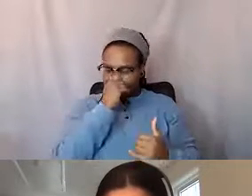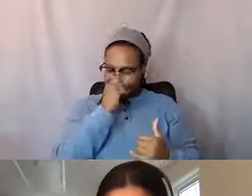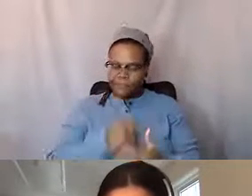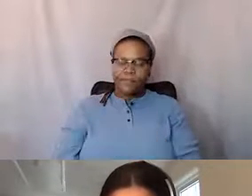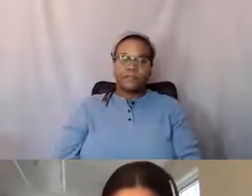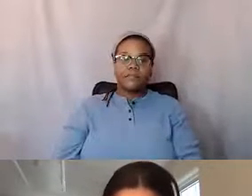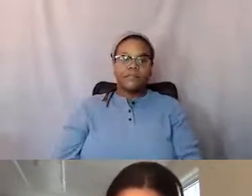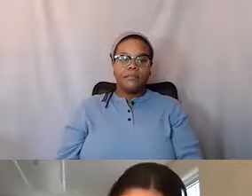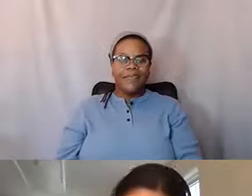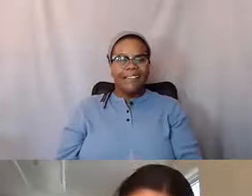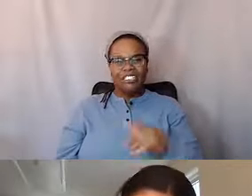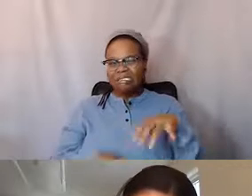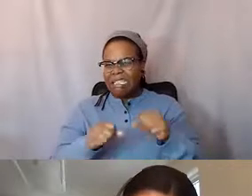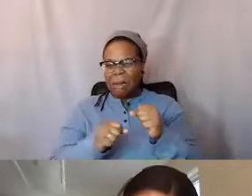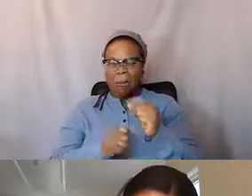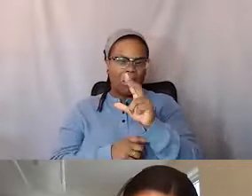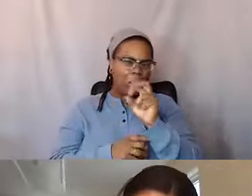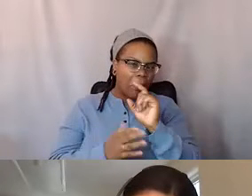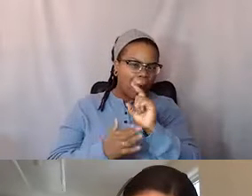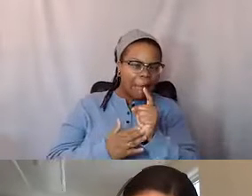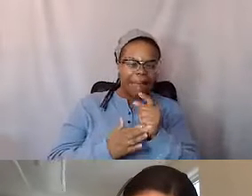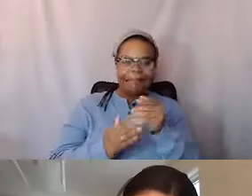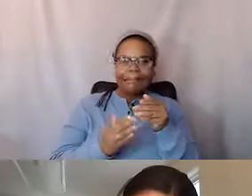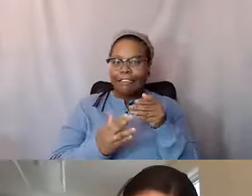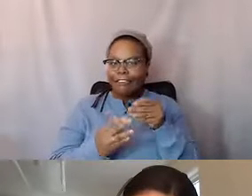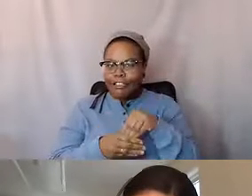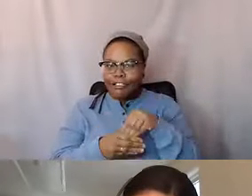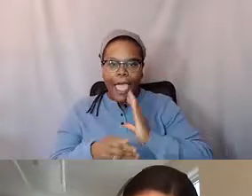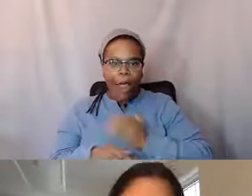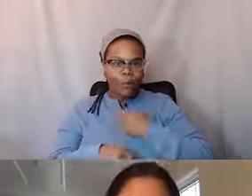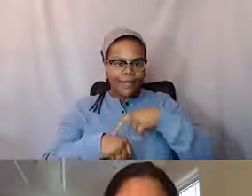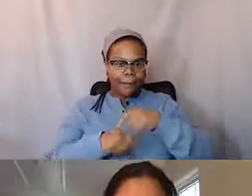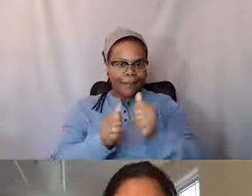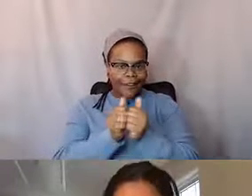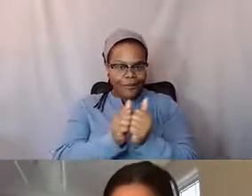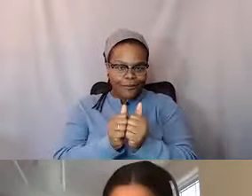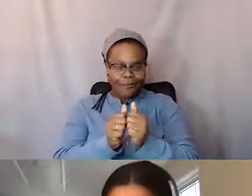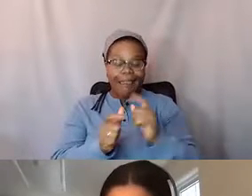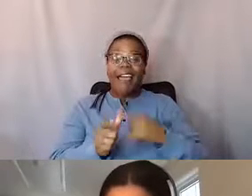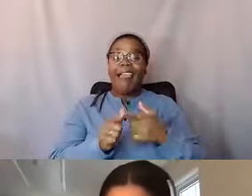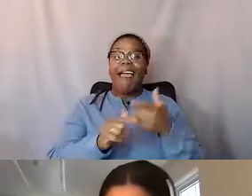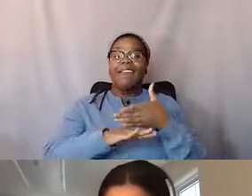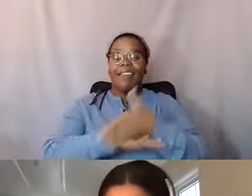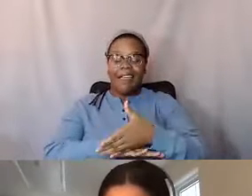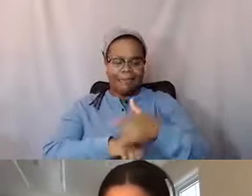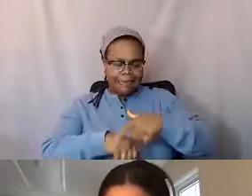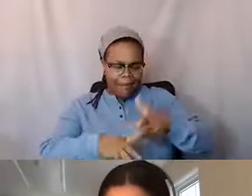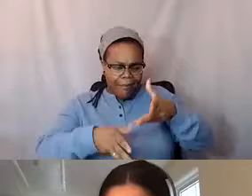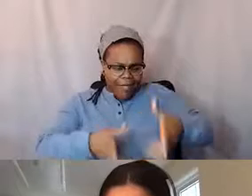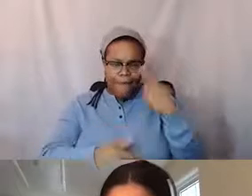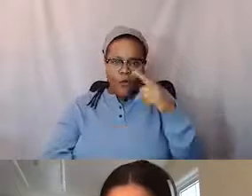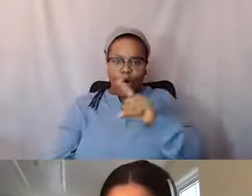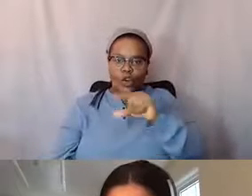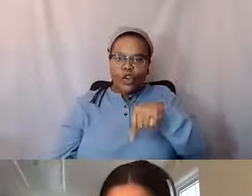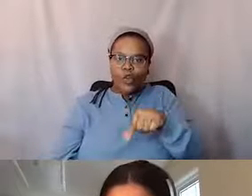That should take us about 30 minutes into our time together, and then after that, we'll leave some time for Q&A for you